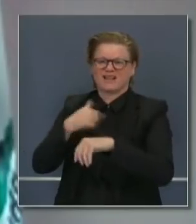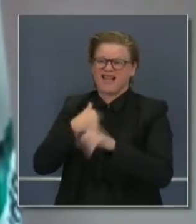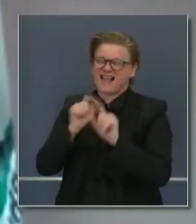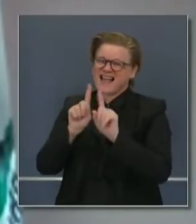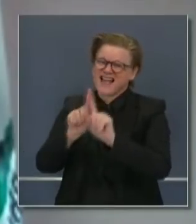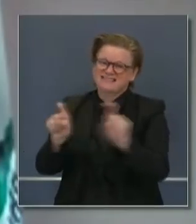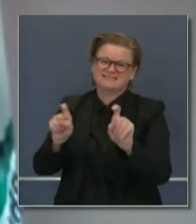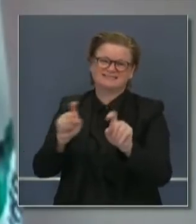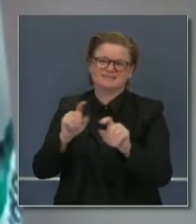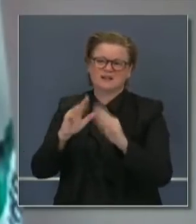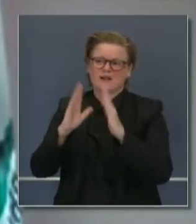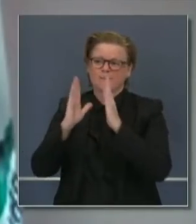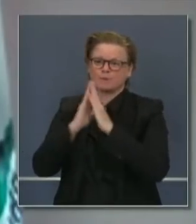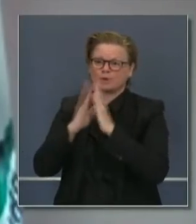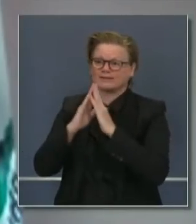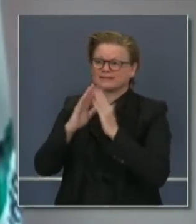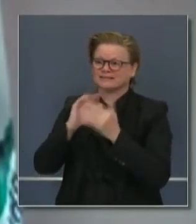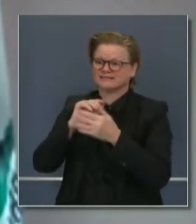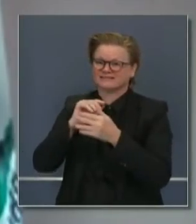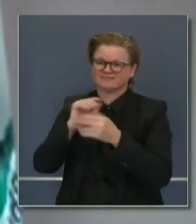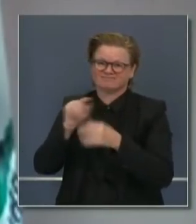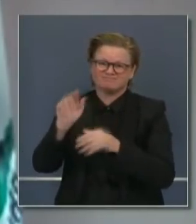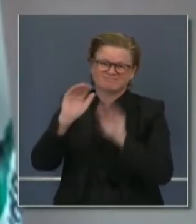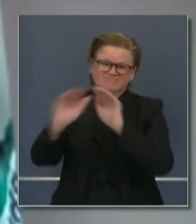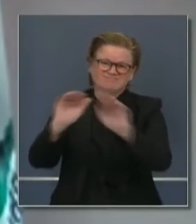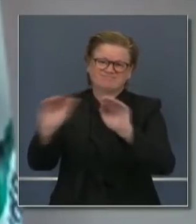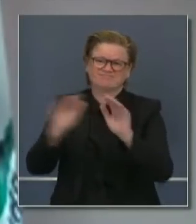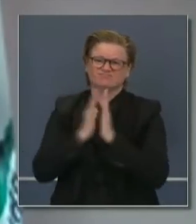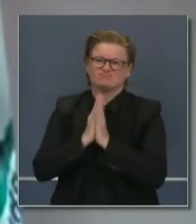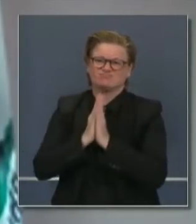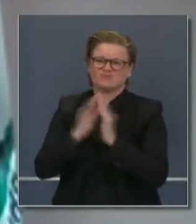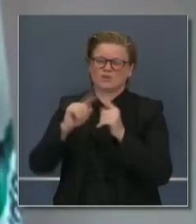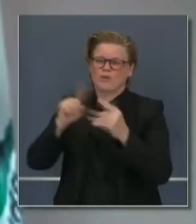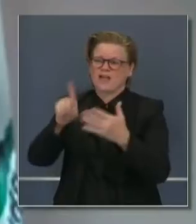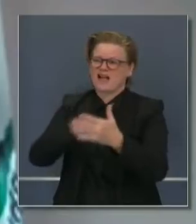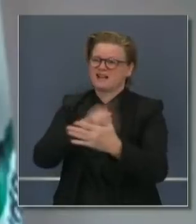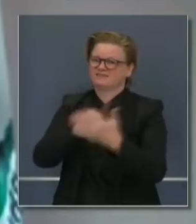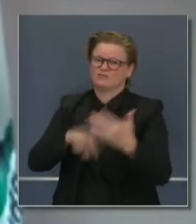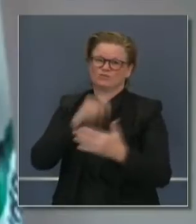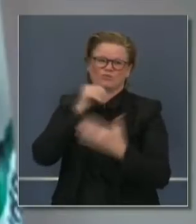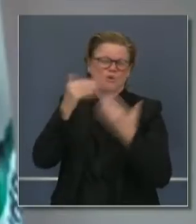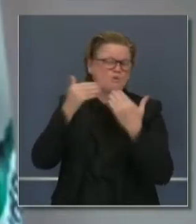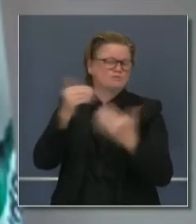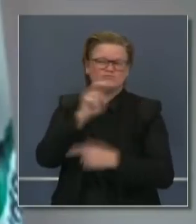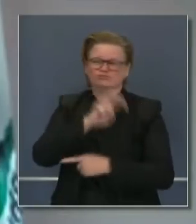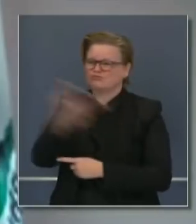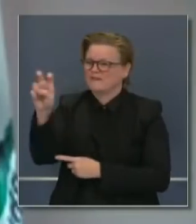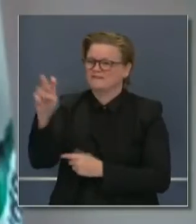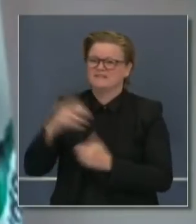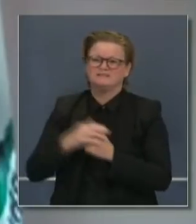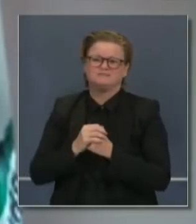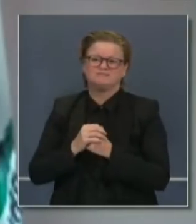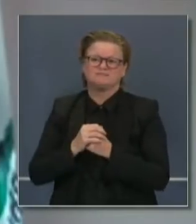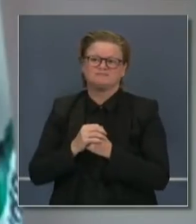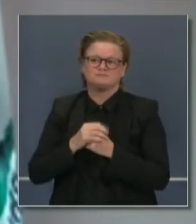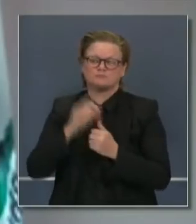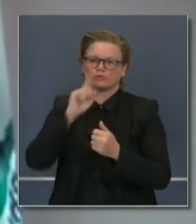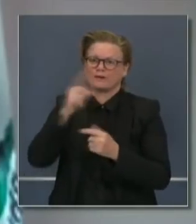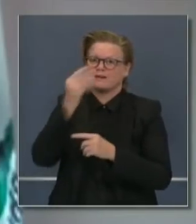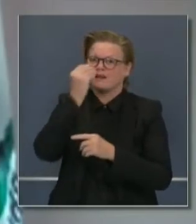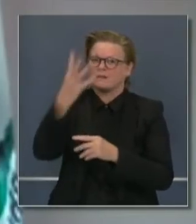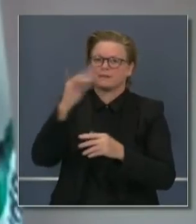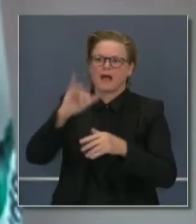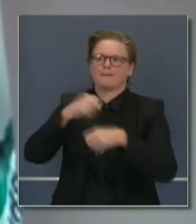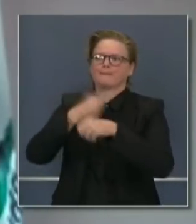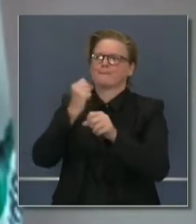to consider canceling their plans and not traveling. We think it made a difference around Thanksgiving. We anticipate that we'll still